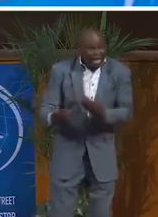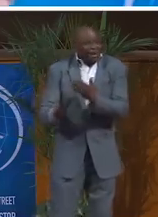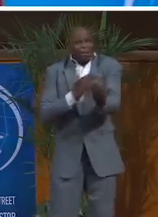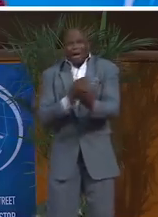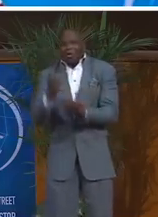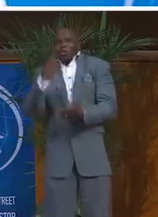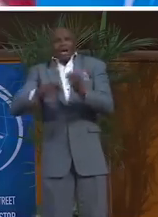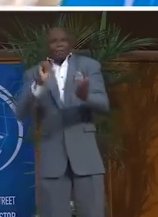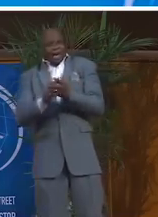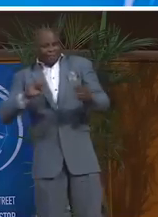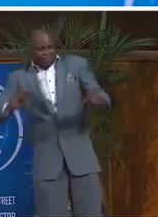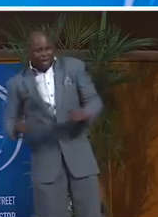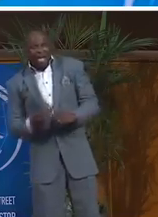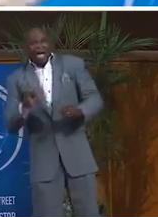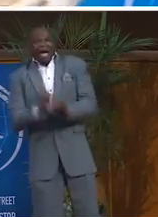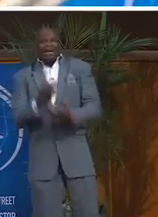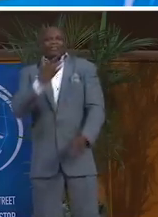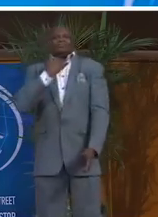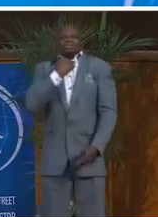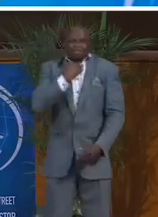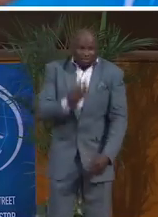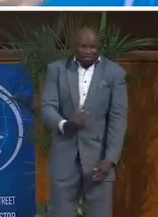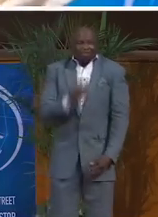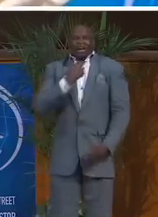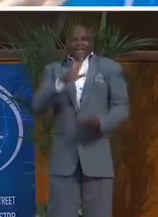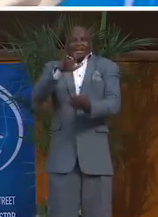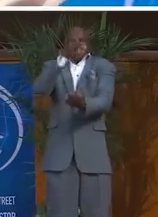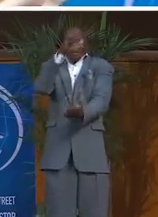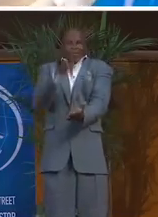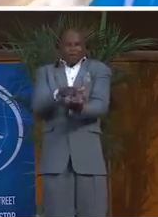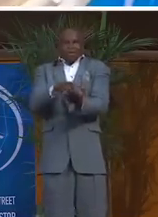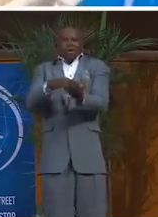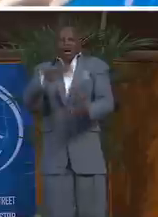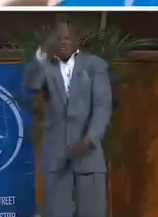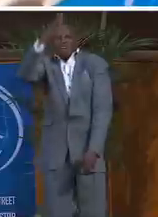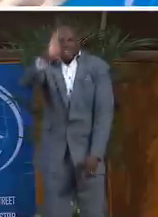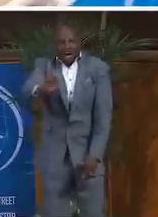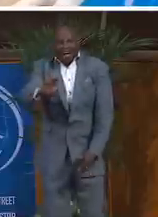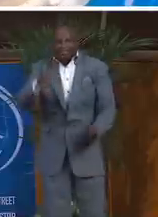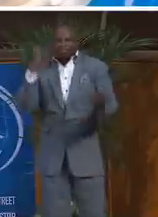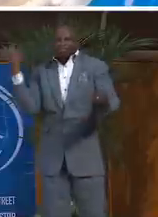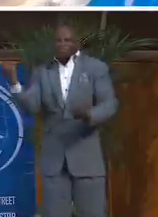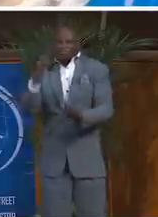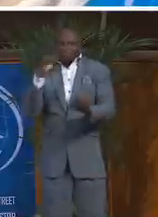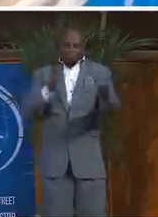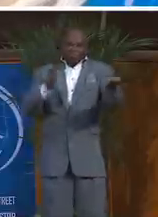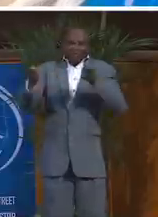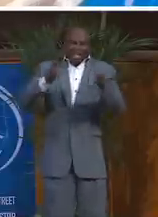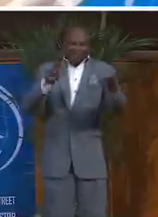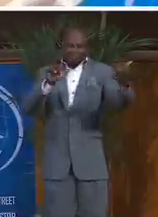matter what my pain, I am stuck in the middle of God's reign.